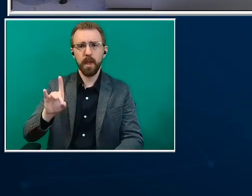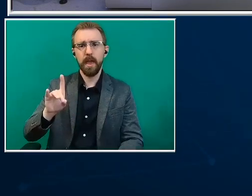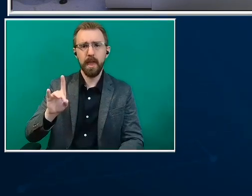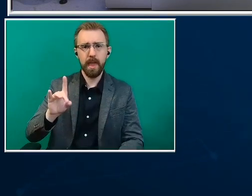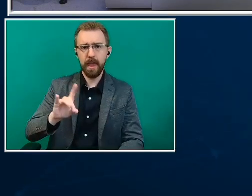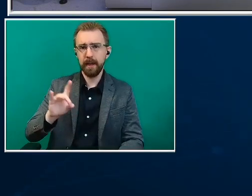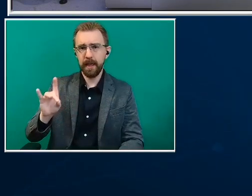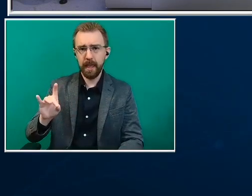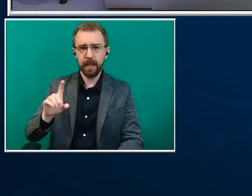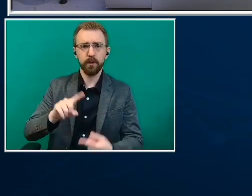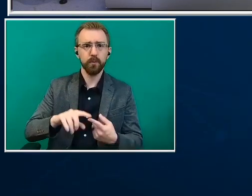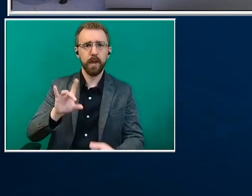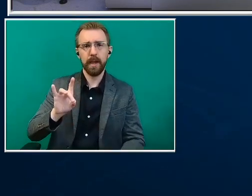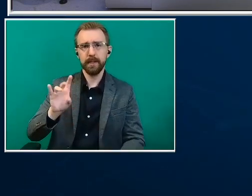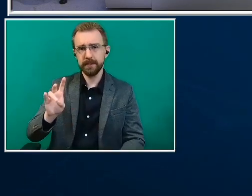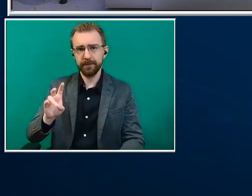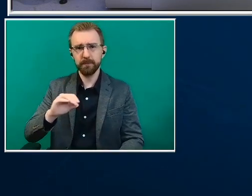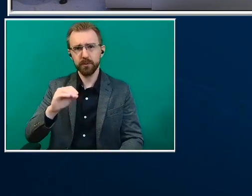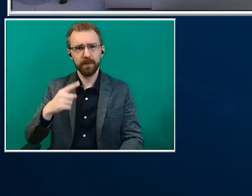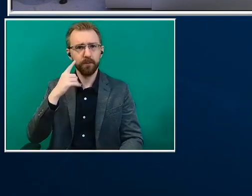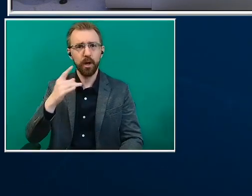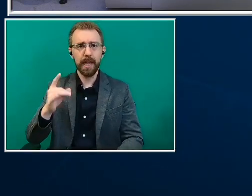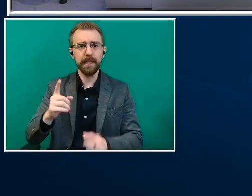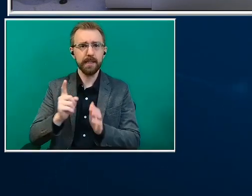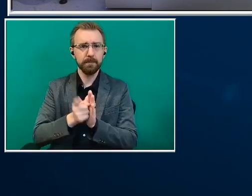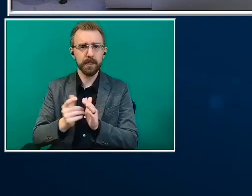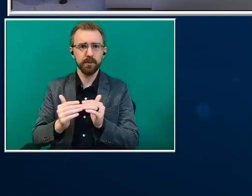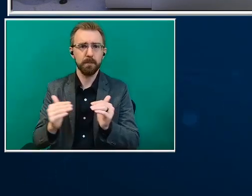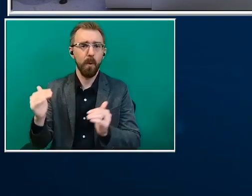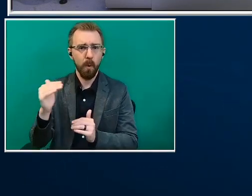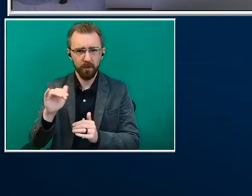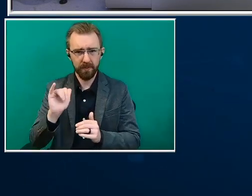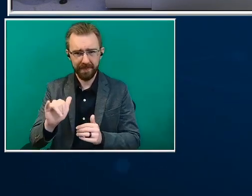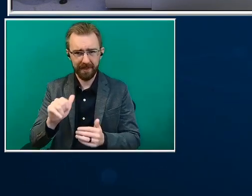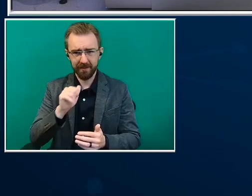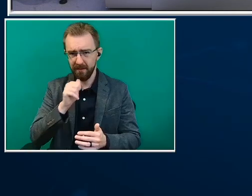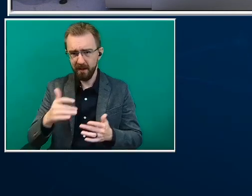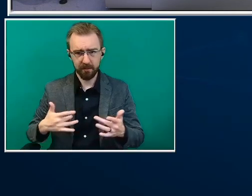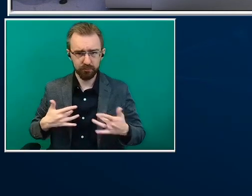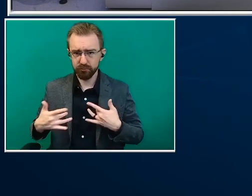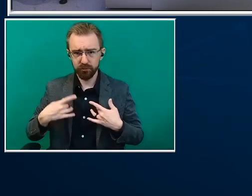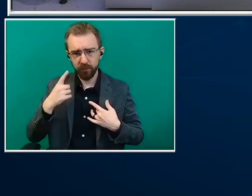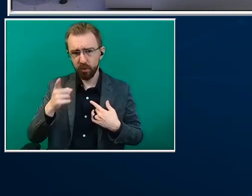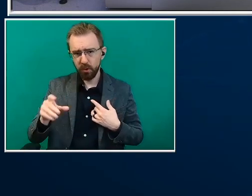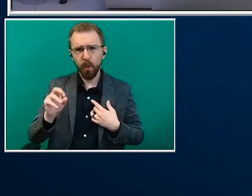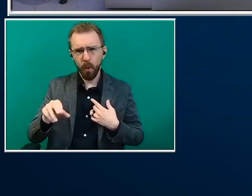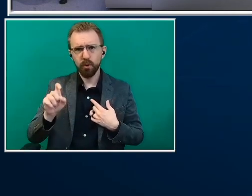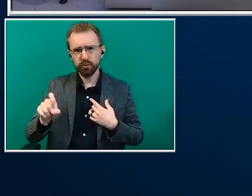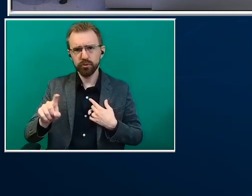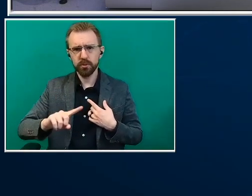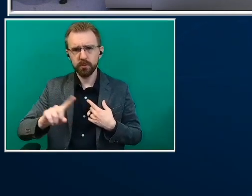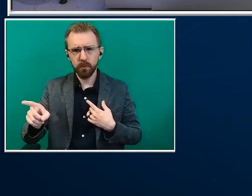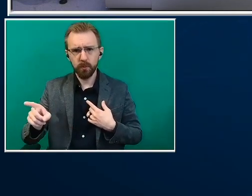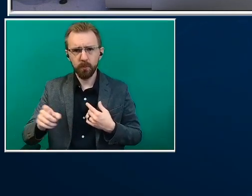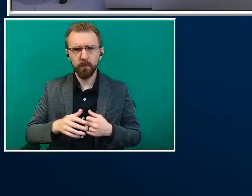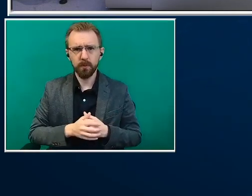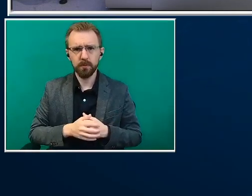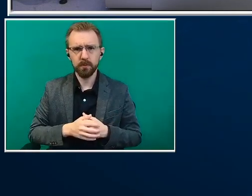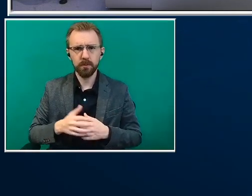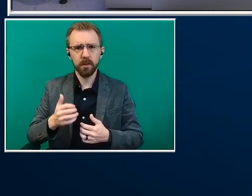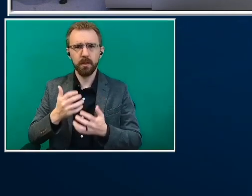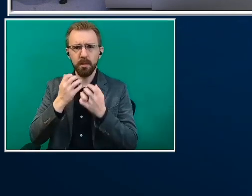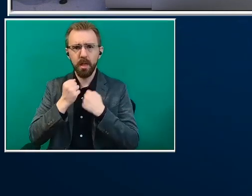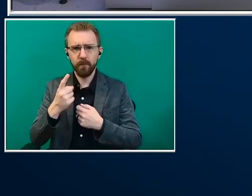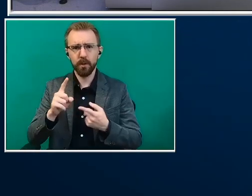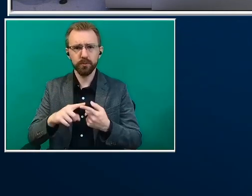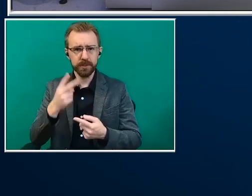for 18 minutes or more. So is that not a concern for her, or should she get her loved one in to see a doctor? I think